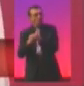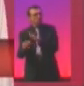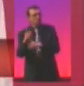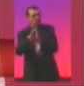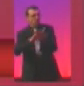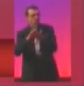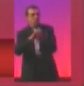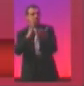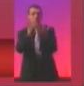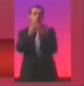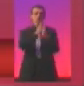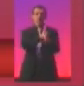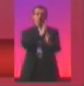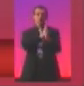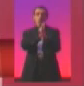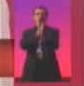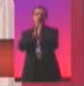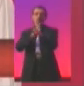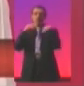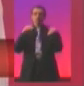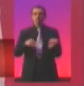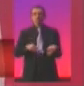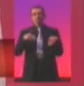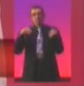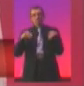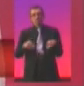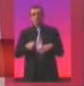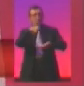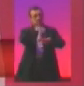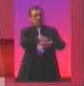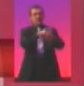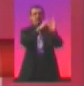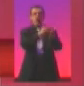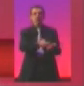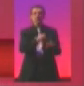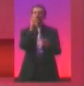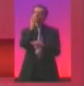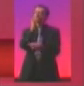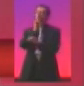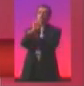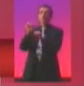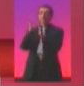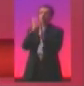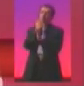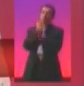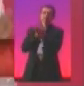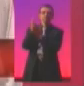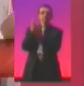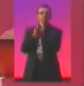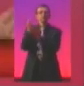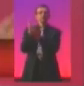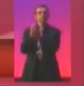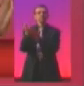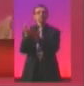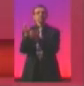and lots of queuing and waiting, a basic service for the many, and the few get to pay their way. Conference, it may